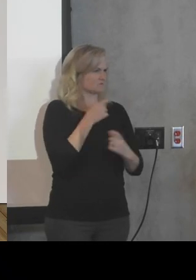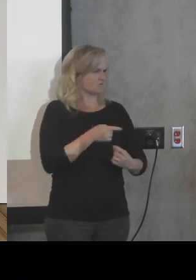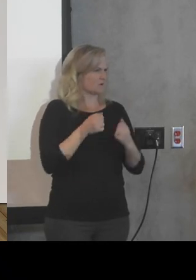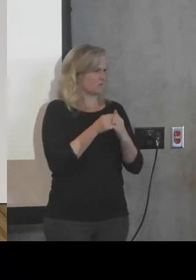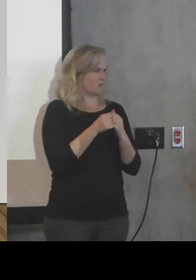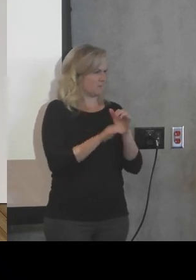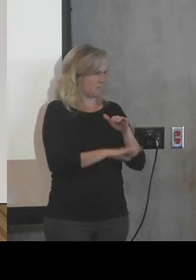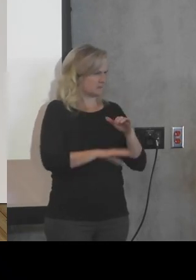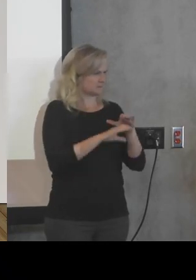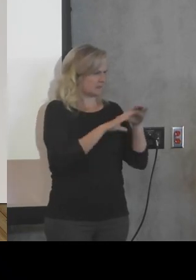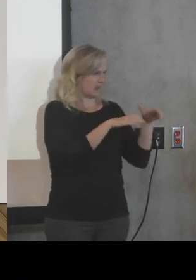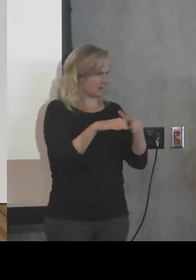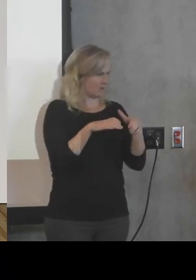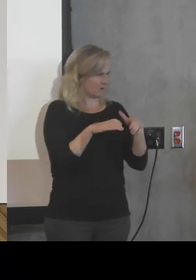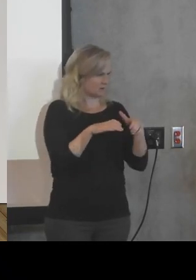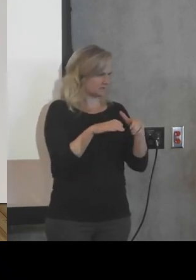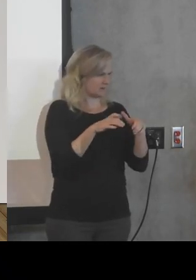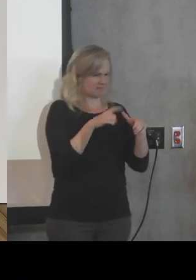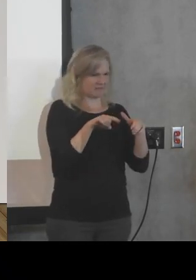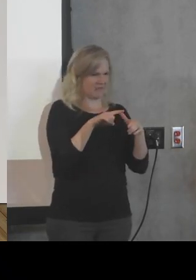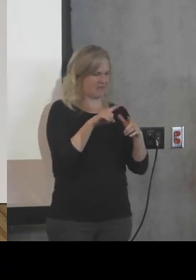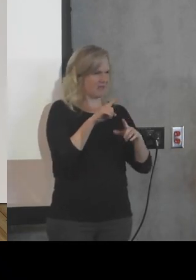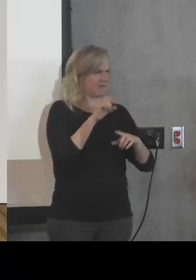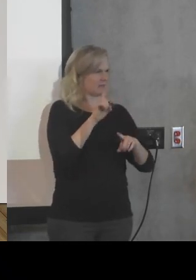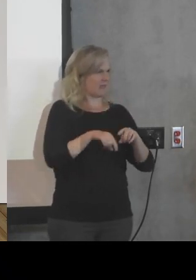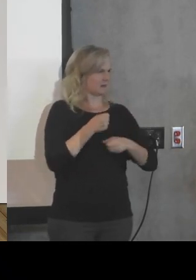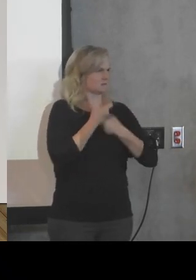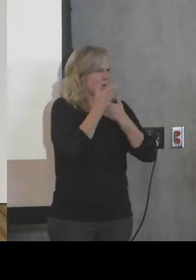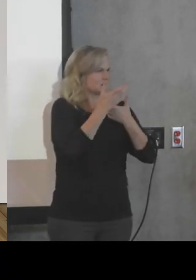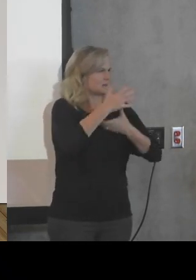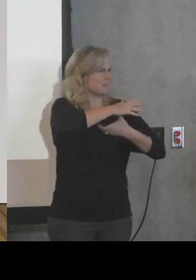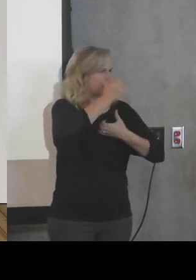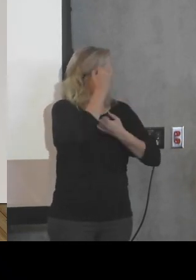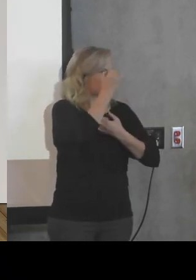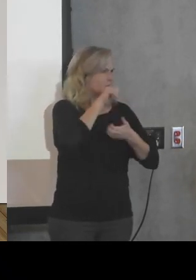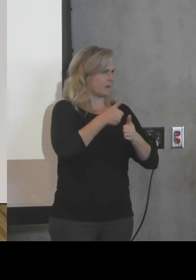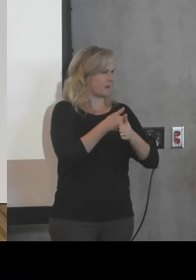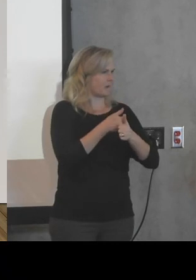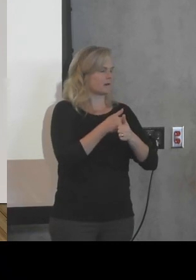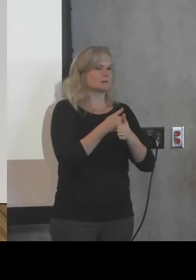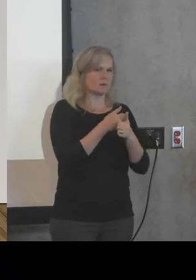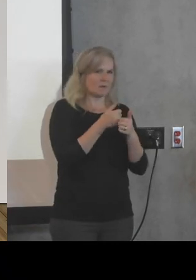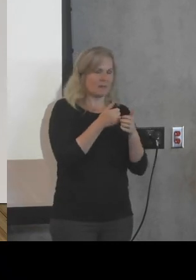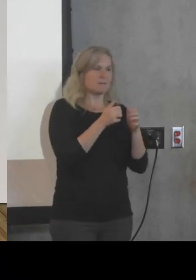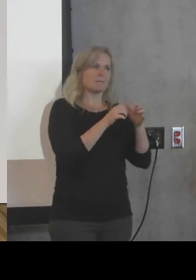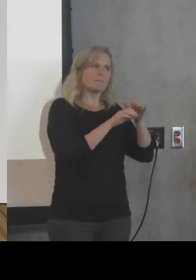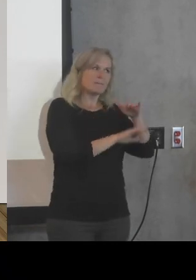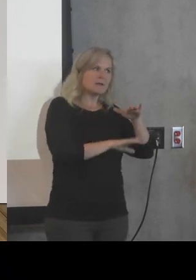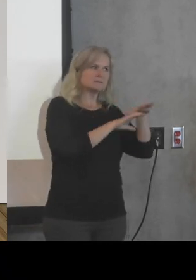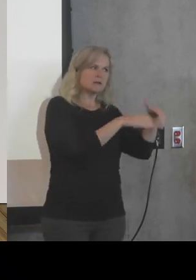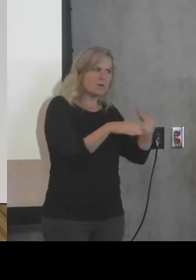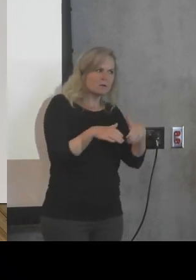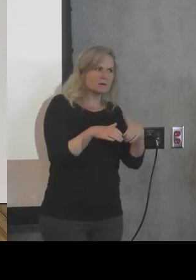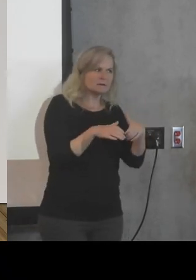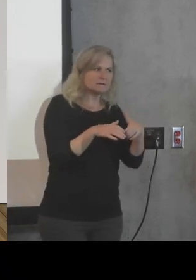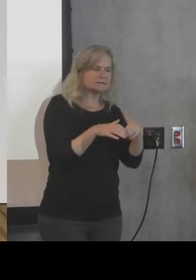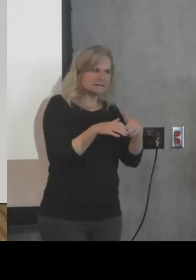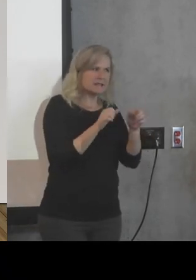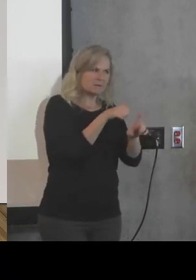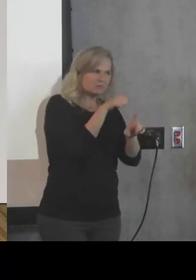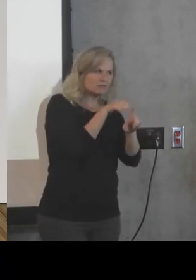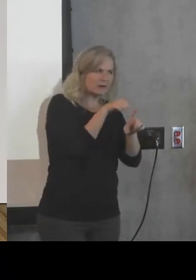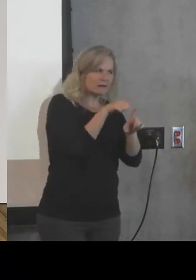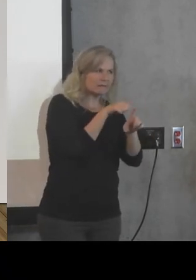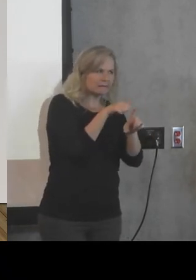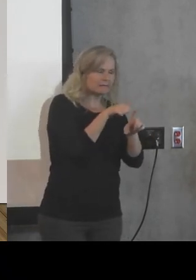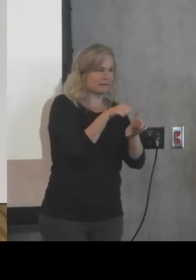reading comprehension and expressing the main idea. Basic categories can be tricky. They can be masked. In preschool, they